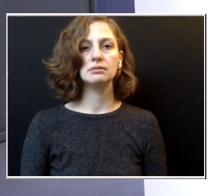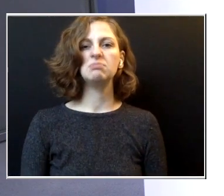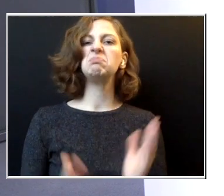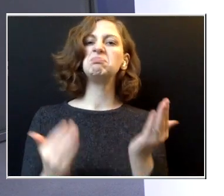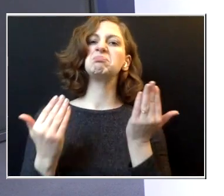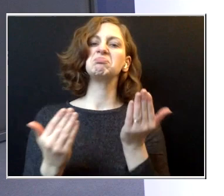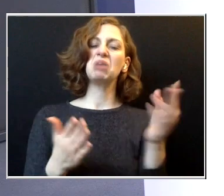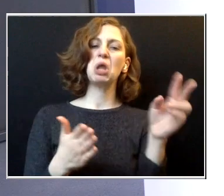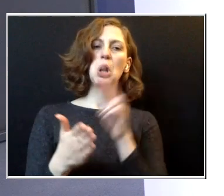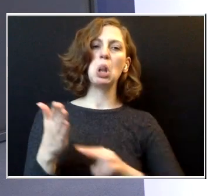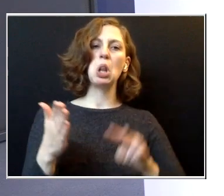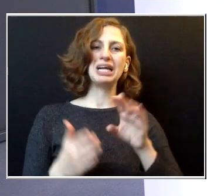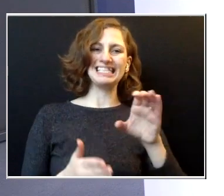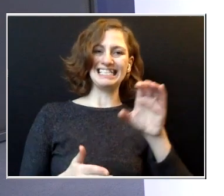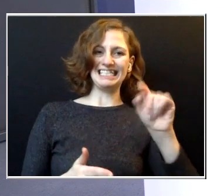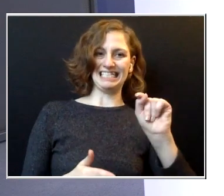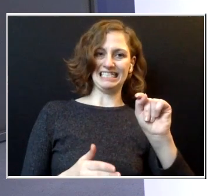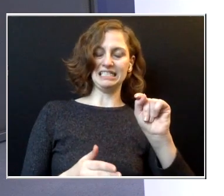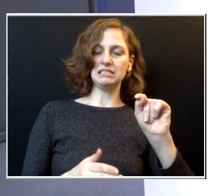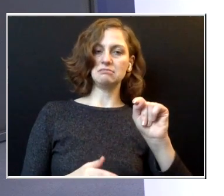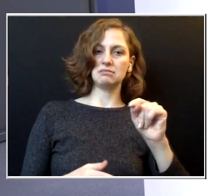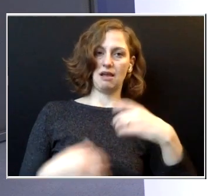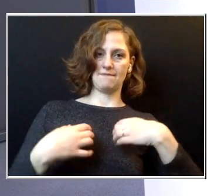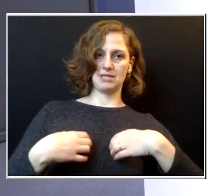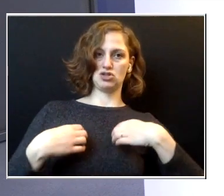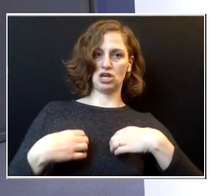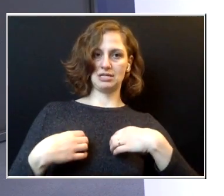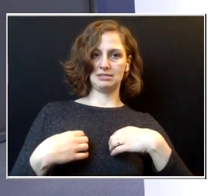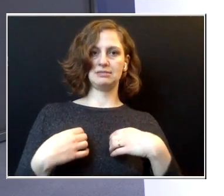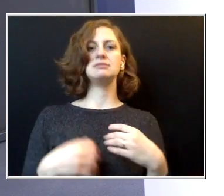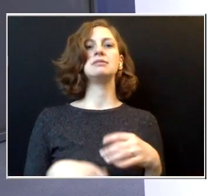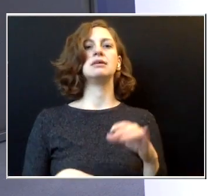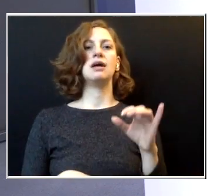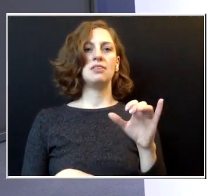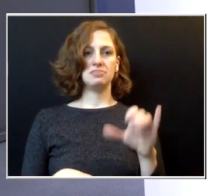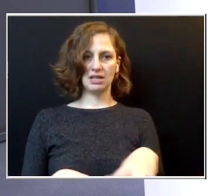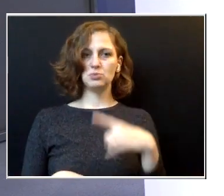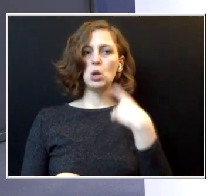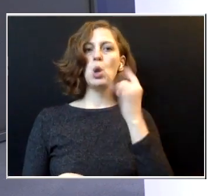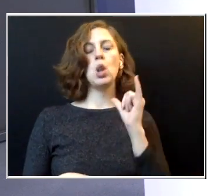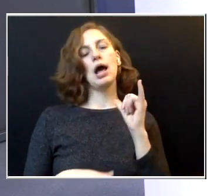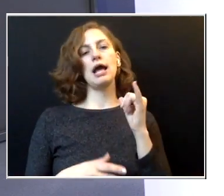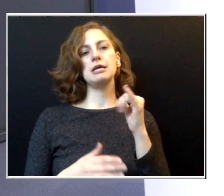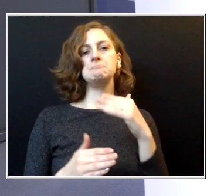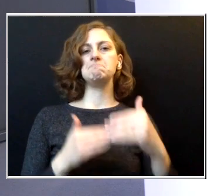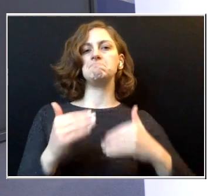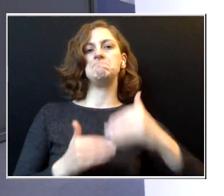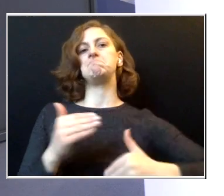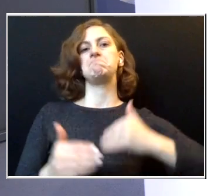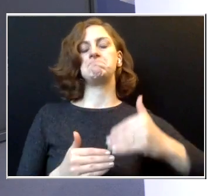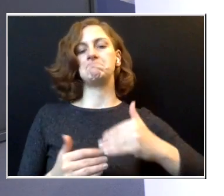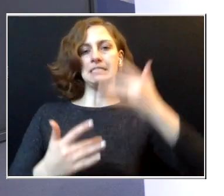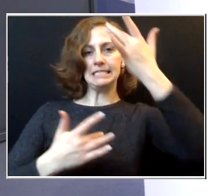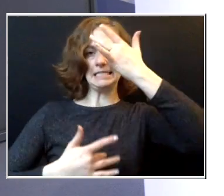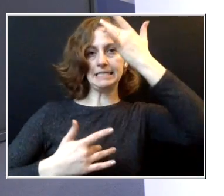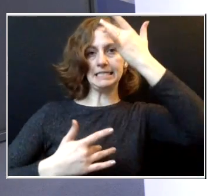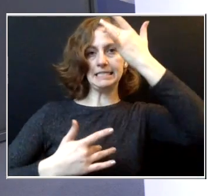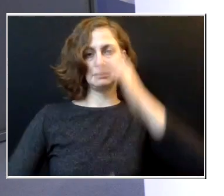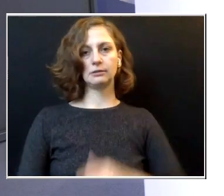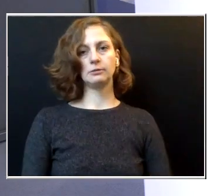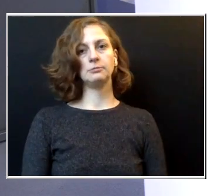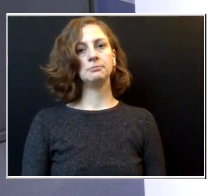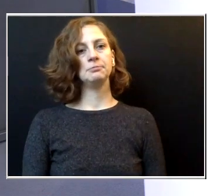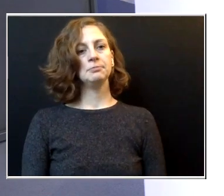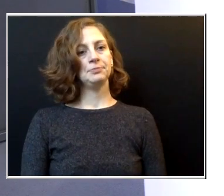what the lungs look like as the disease progresses. Walk us through some of these things. So this is a patient where we're